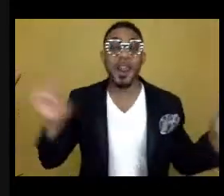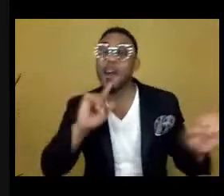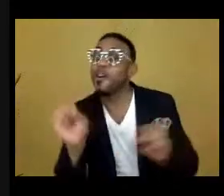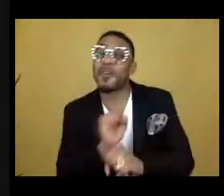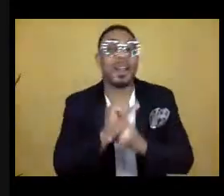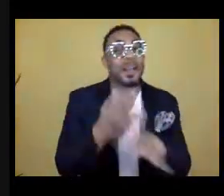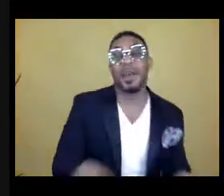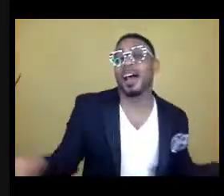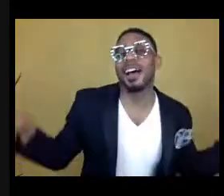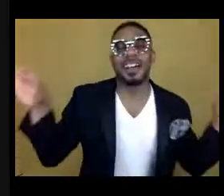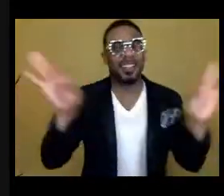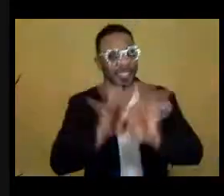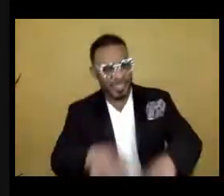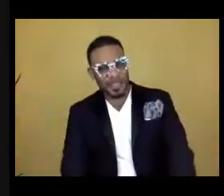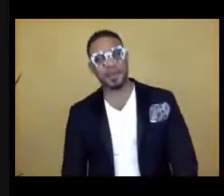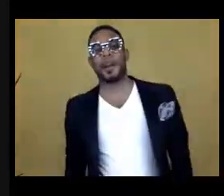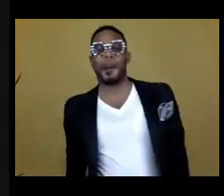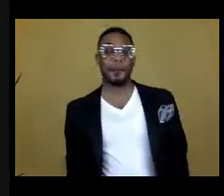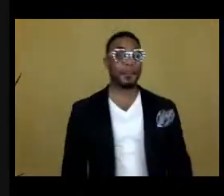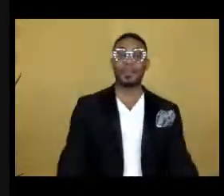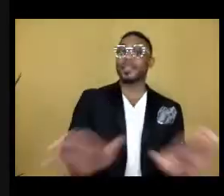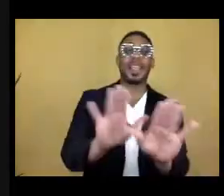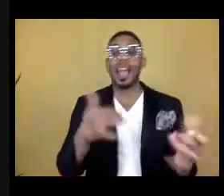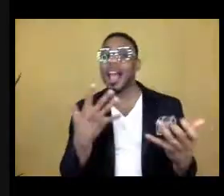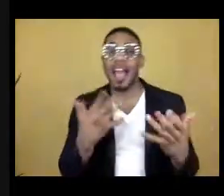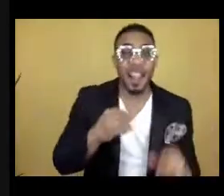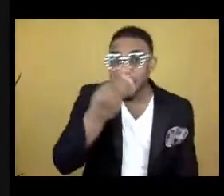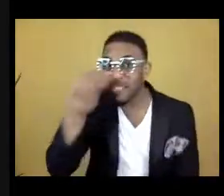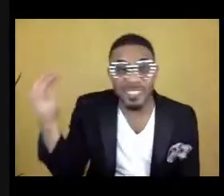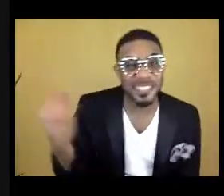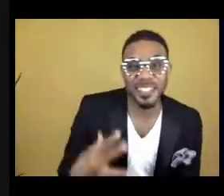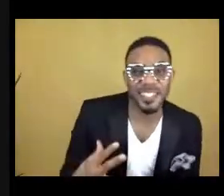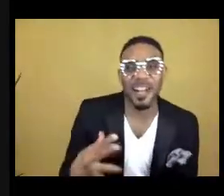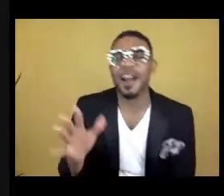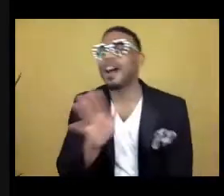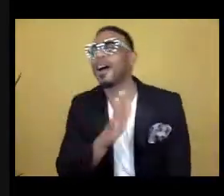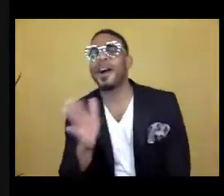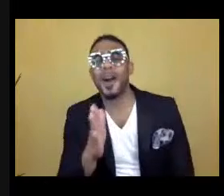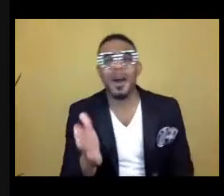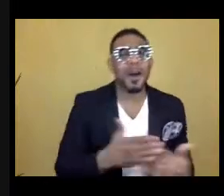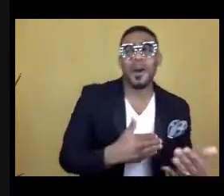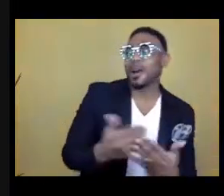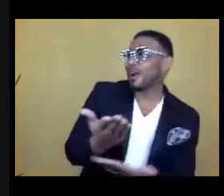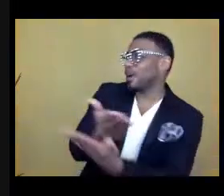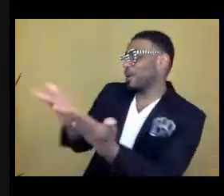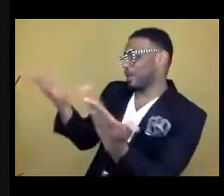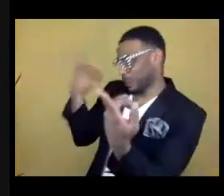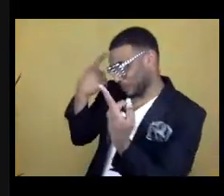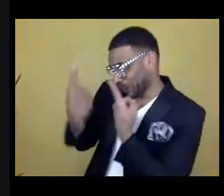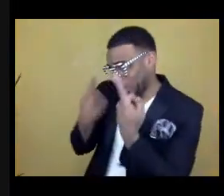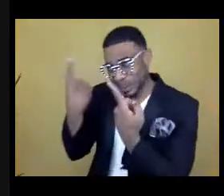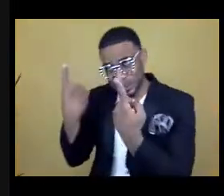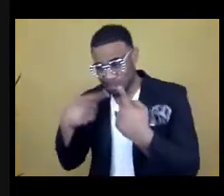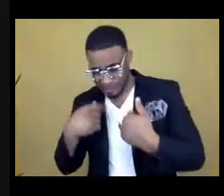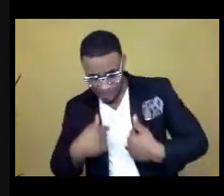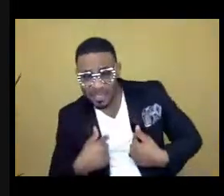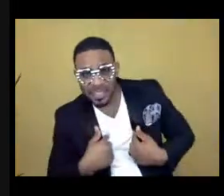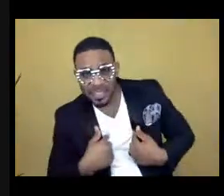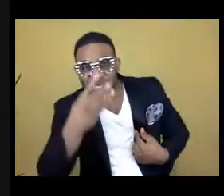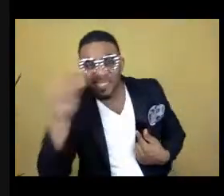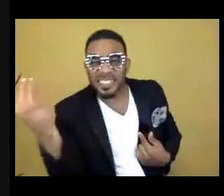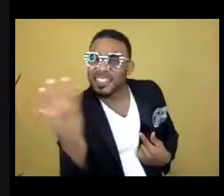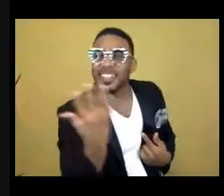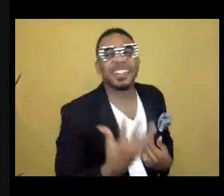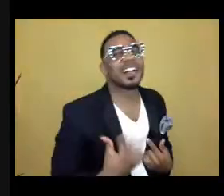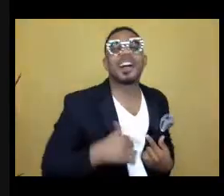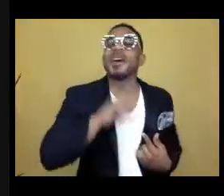really matters. I don't really care what nobody tell me. I'm